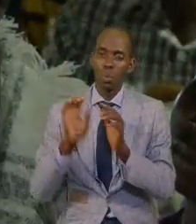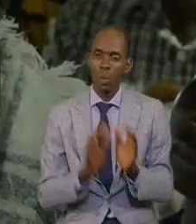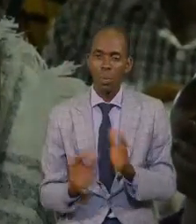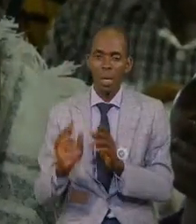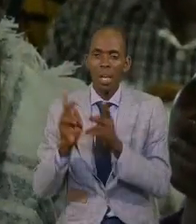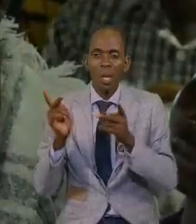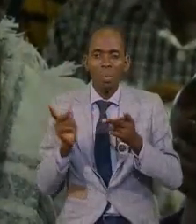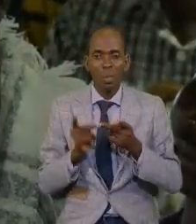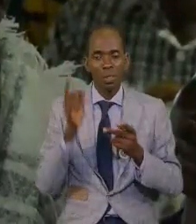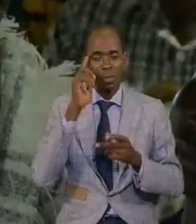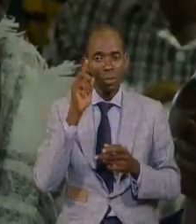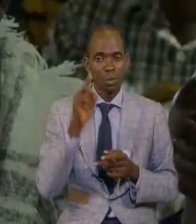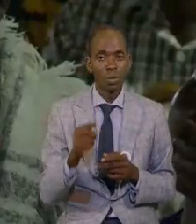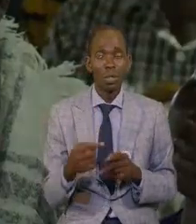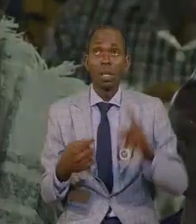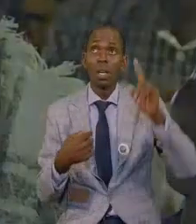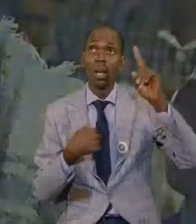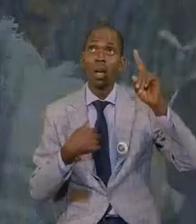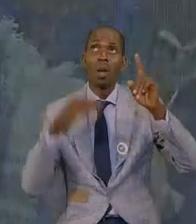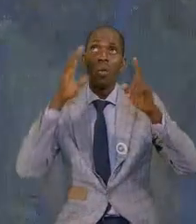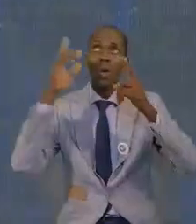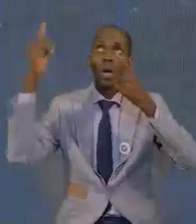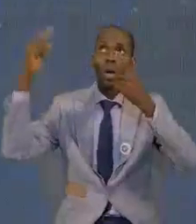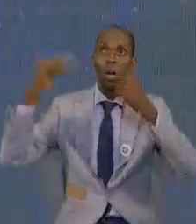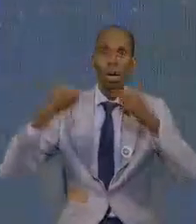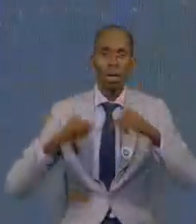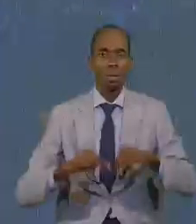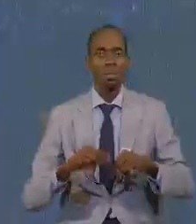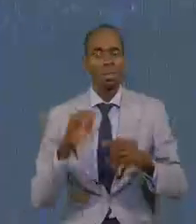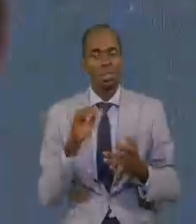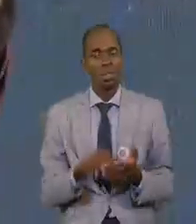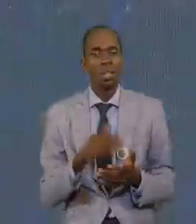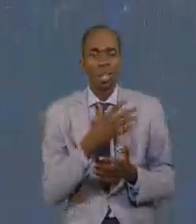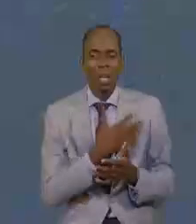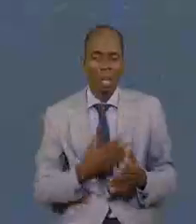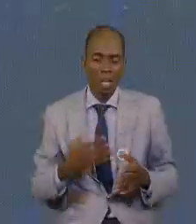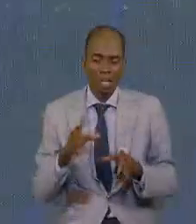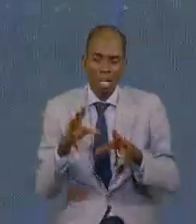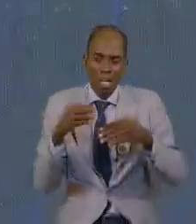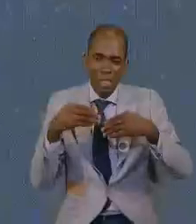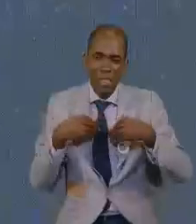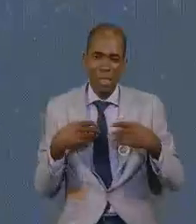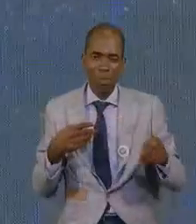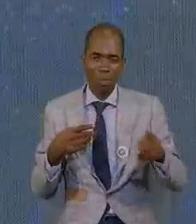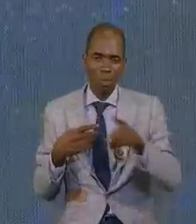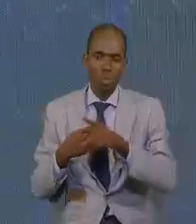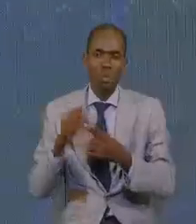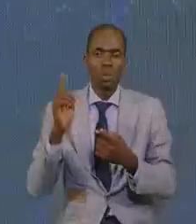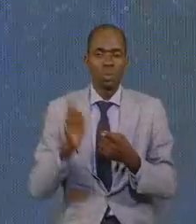I will come again and receive you unto myself.